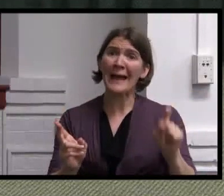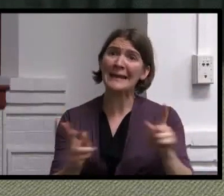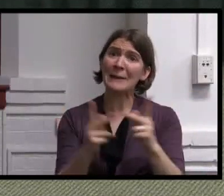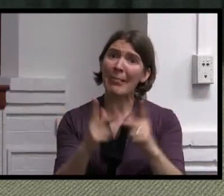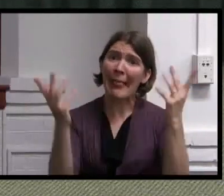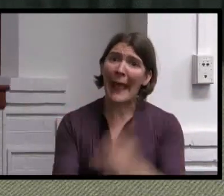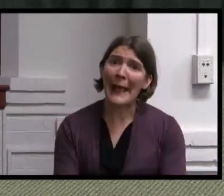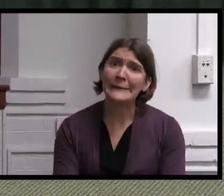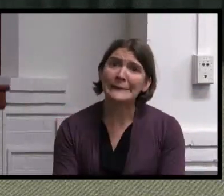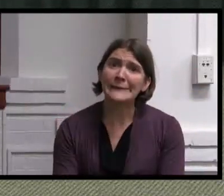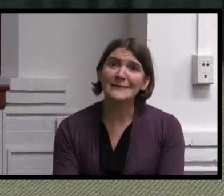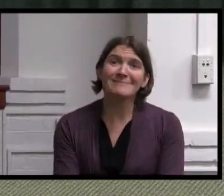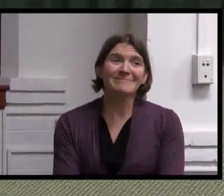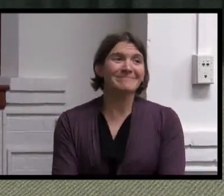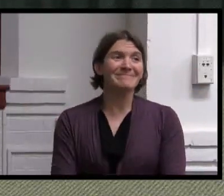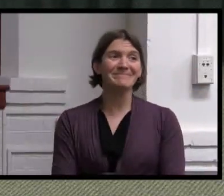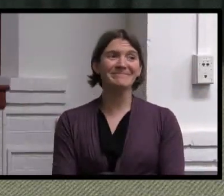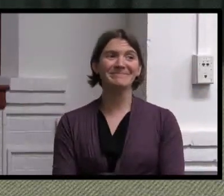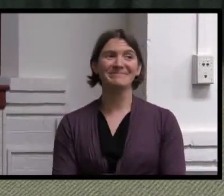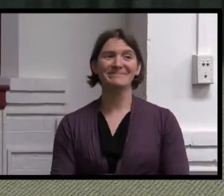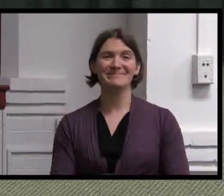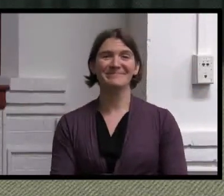it. So.